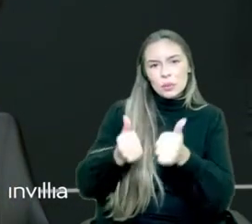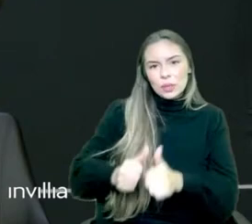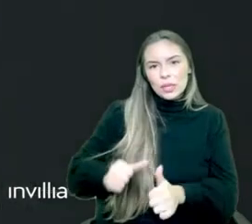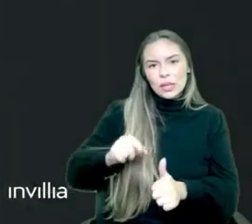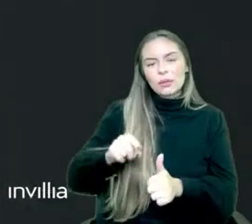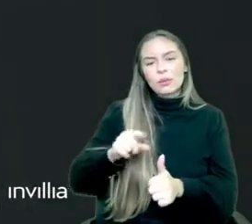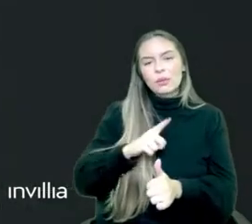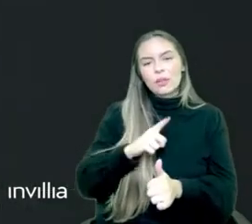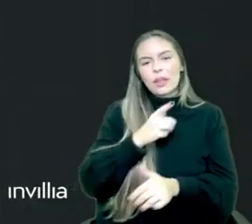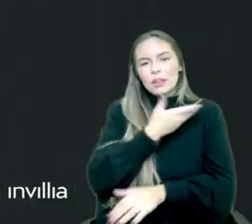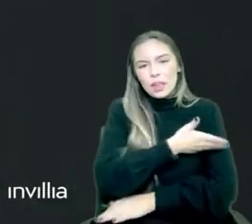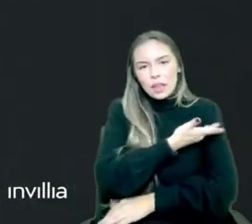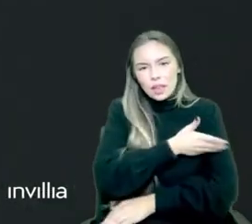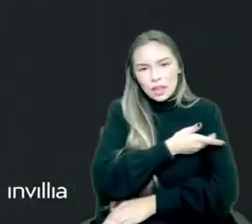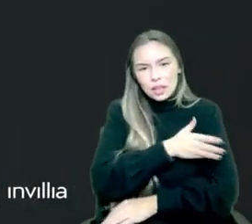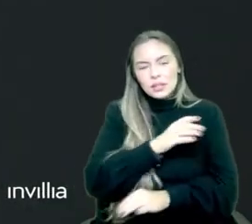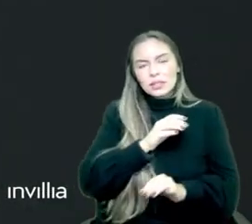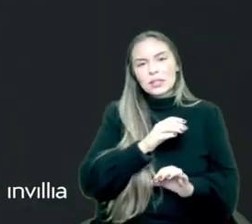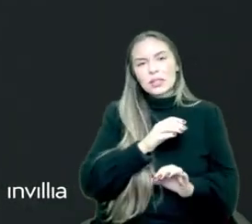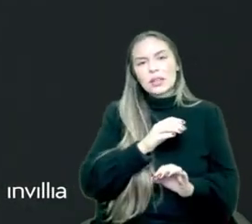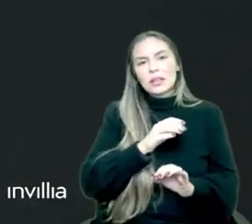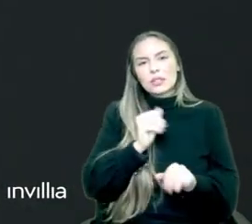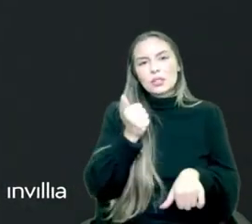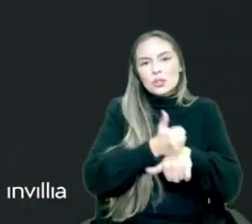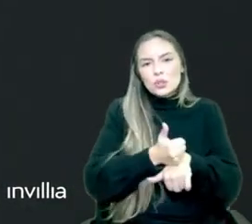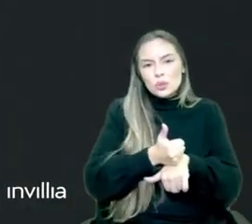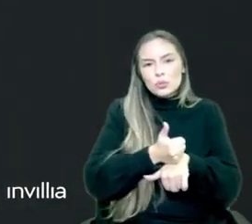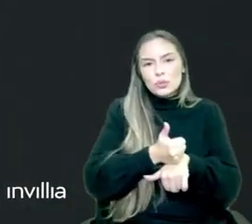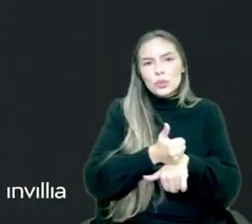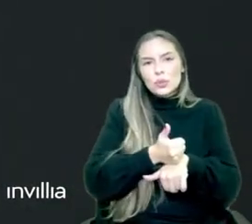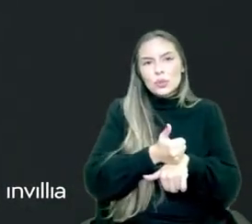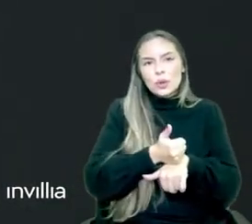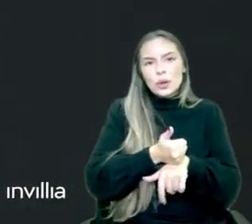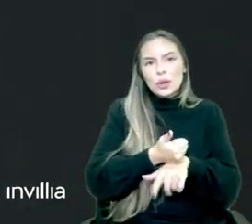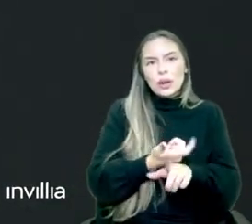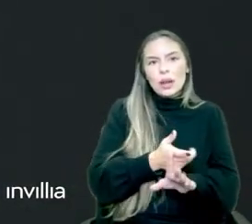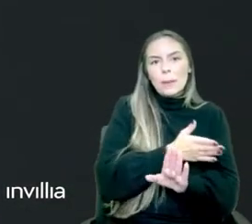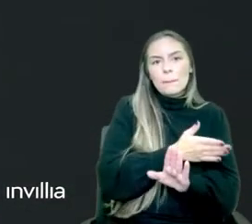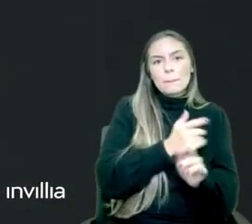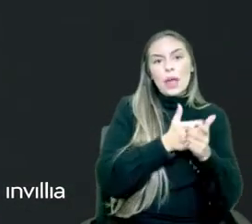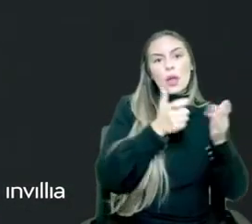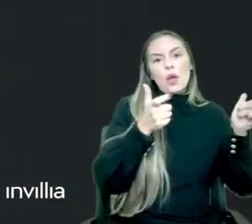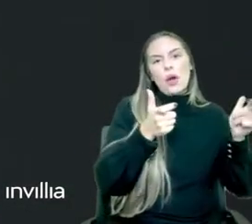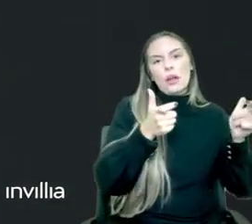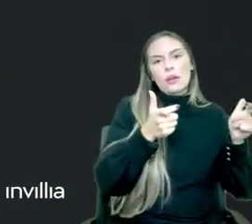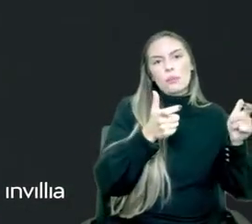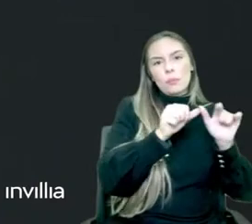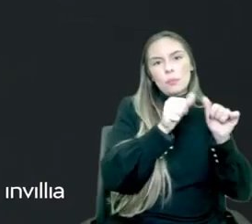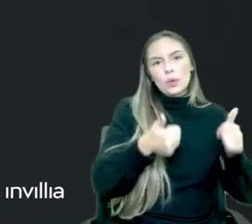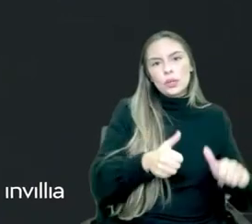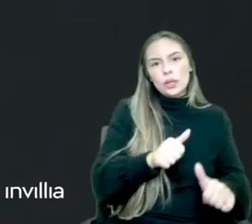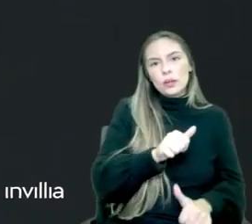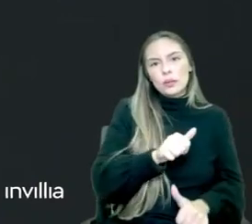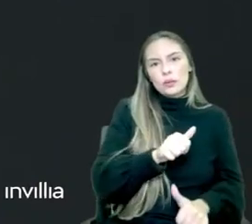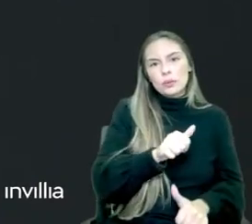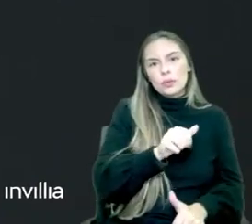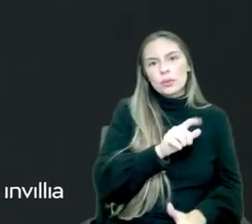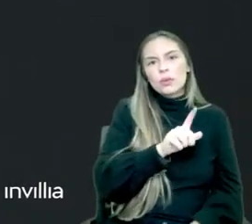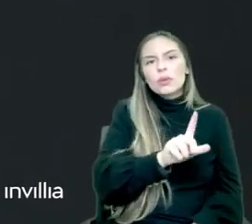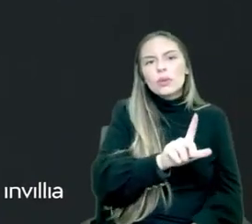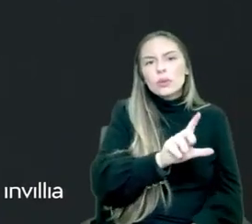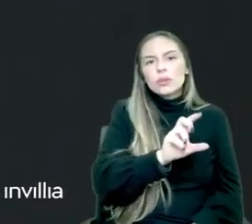our replacement for our Ultra, which is our largest model. Very excited, it'll be built on the same technology as